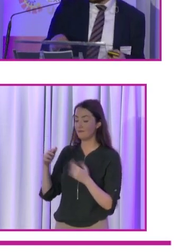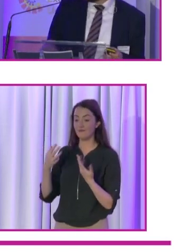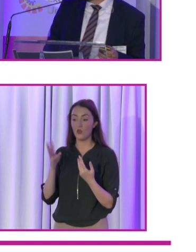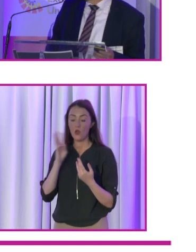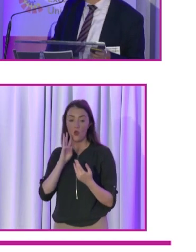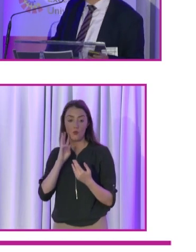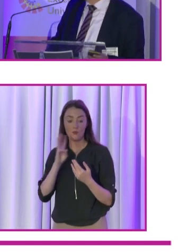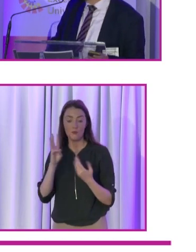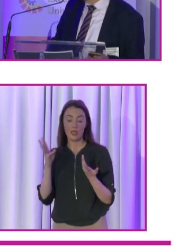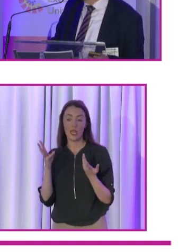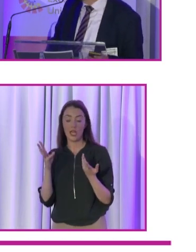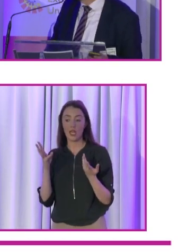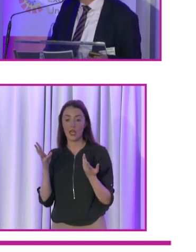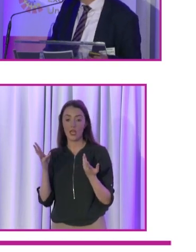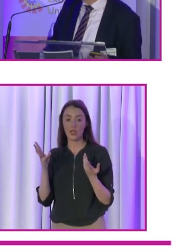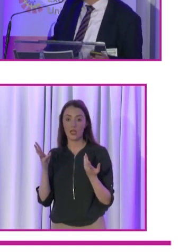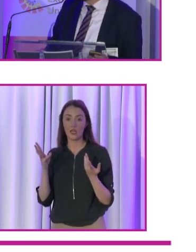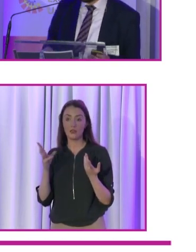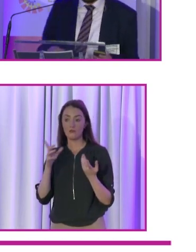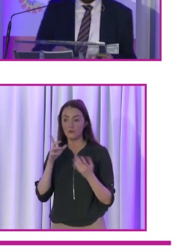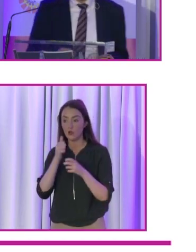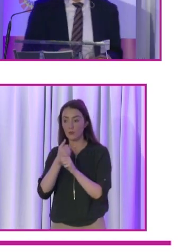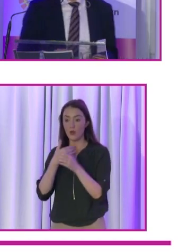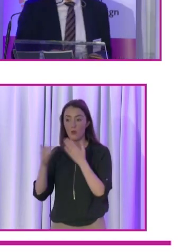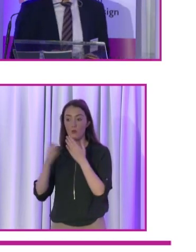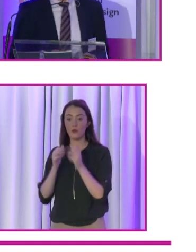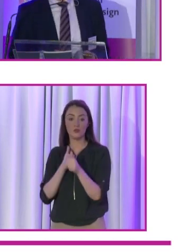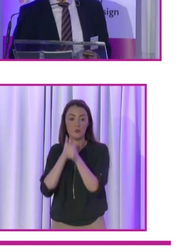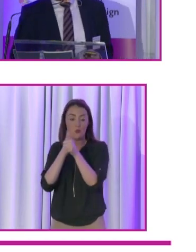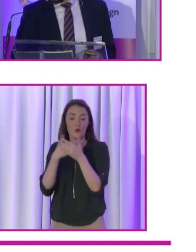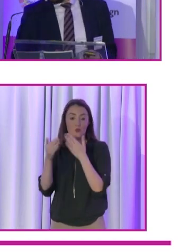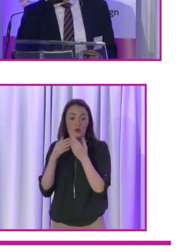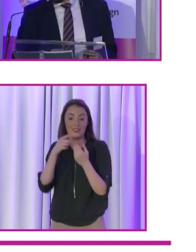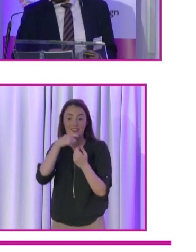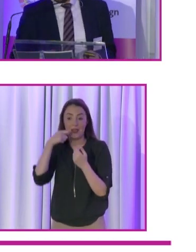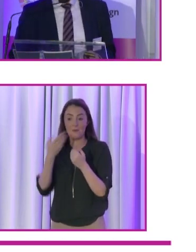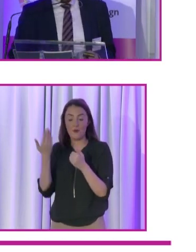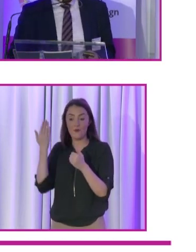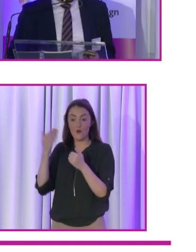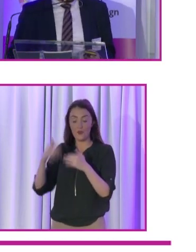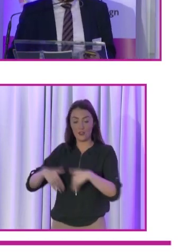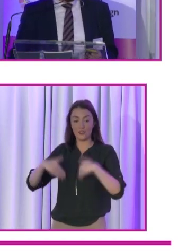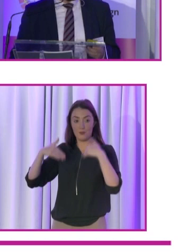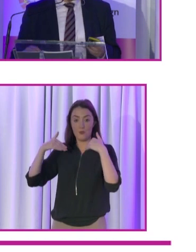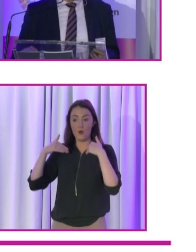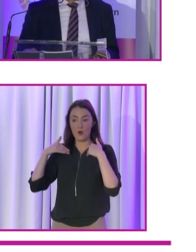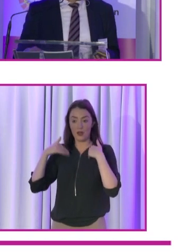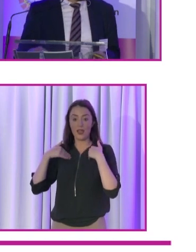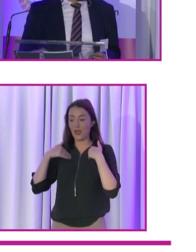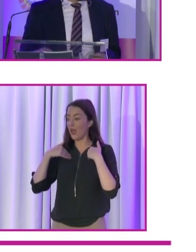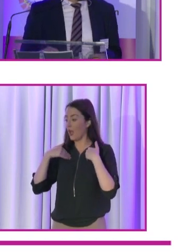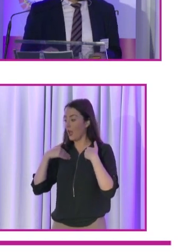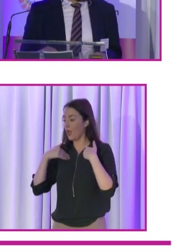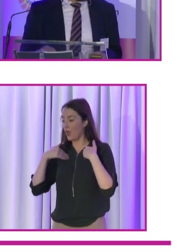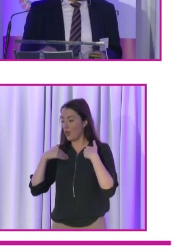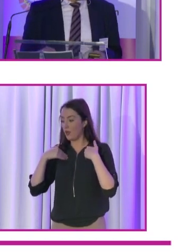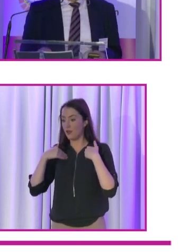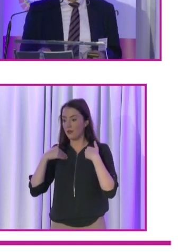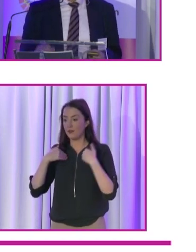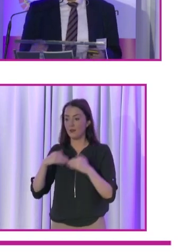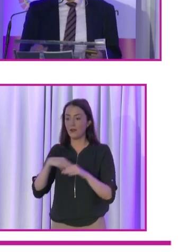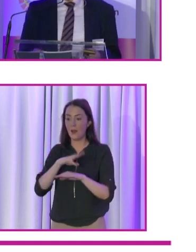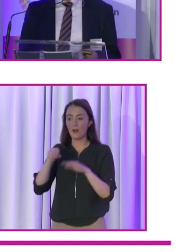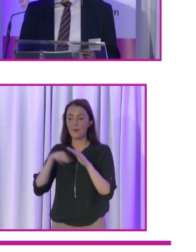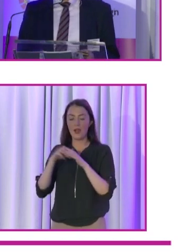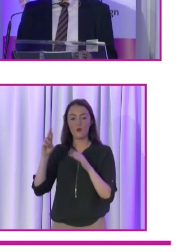complementing what it was already said this morning by Armin Ravitch